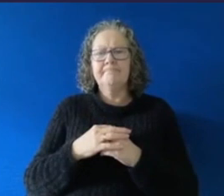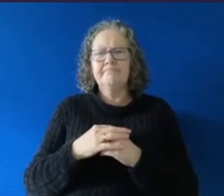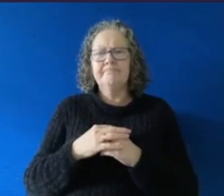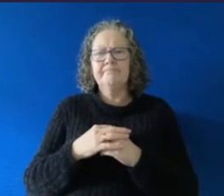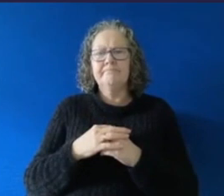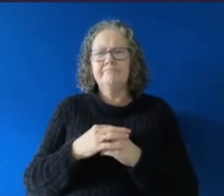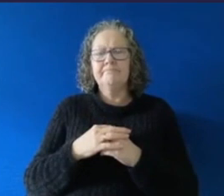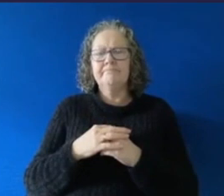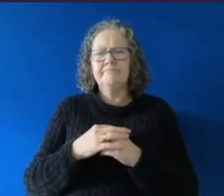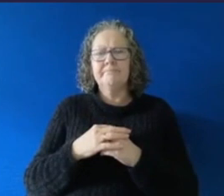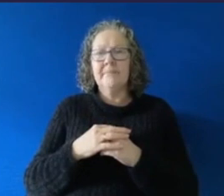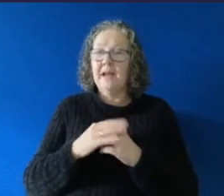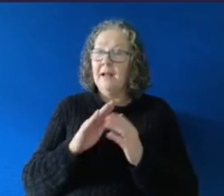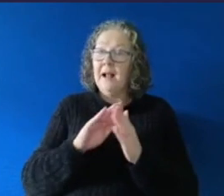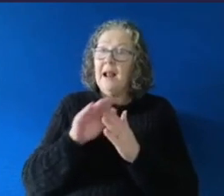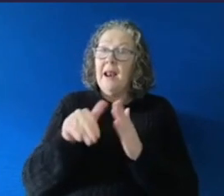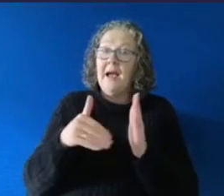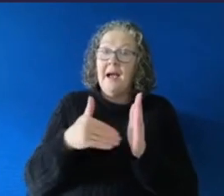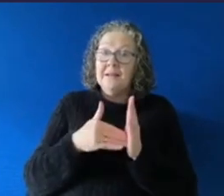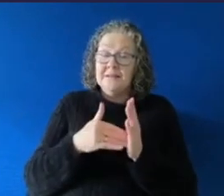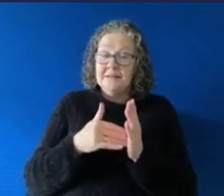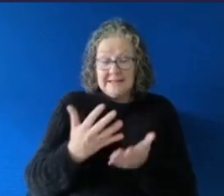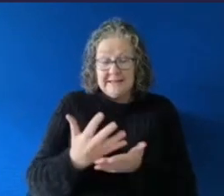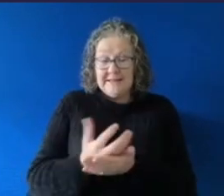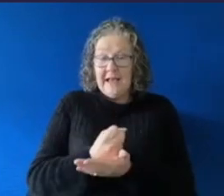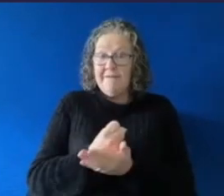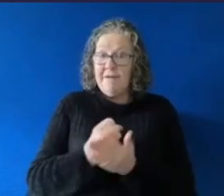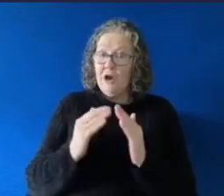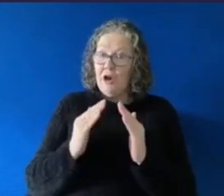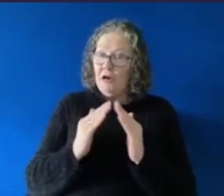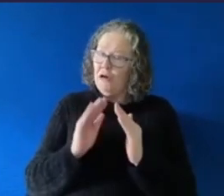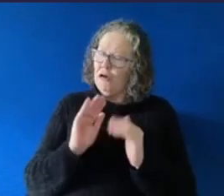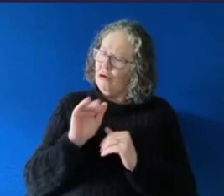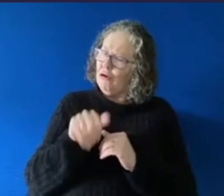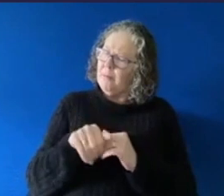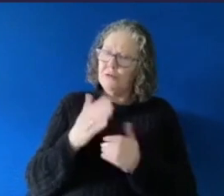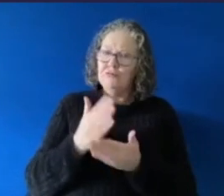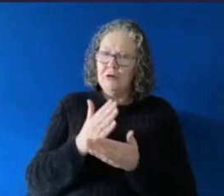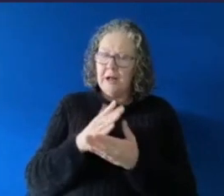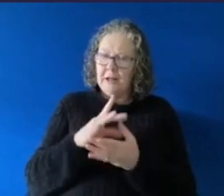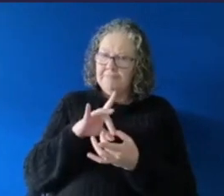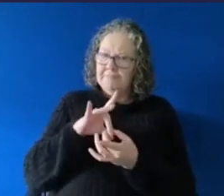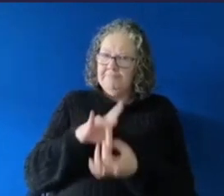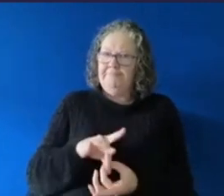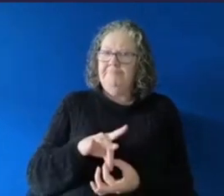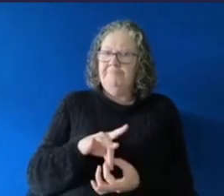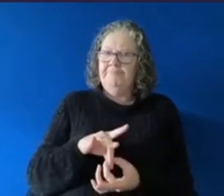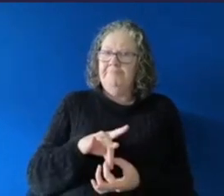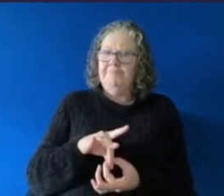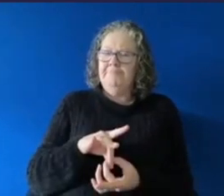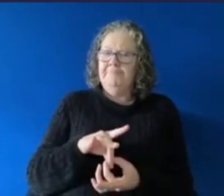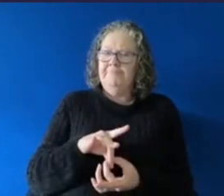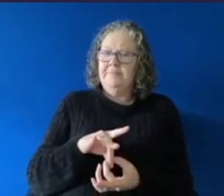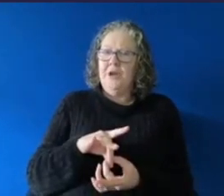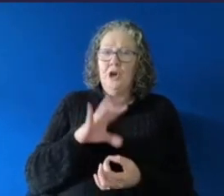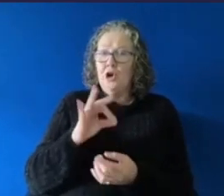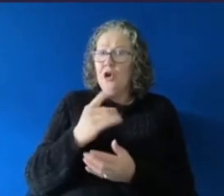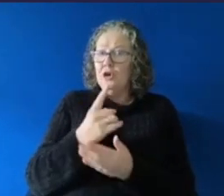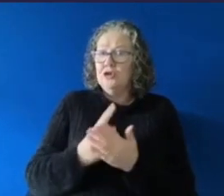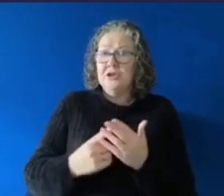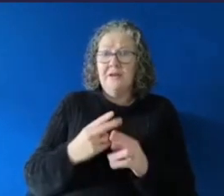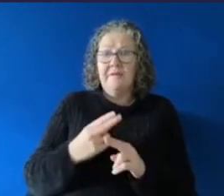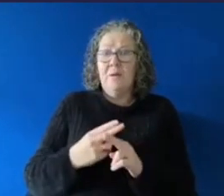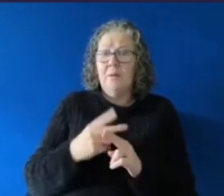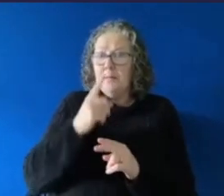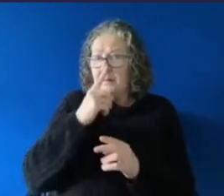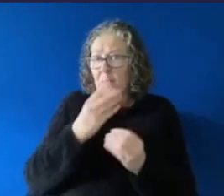And then lastly, a safe home really anchors a person. And this is not a statement around people with disabilities. For all of